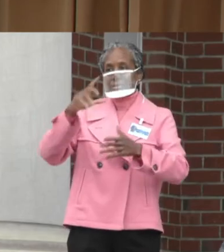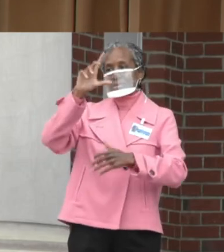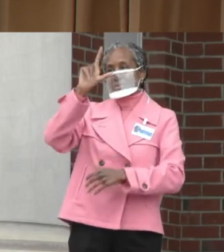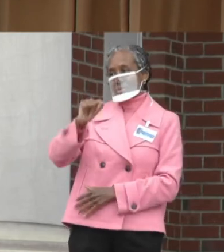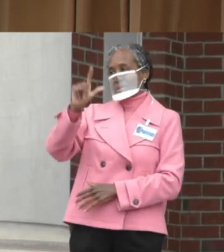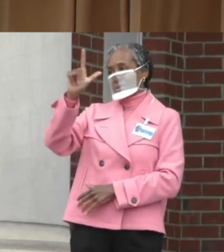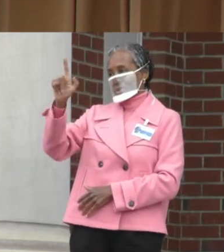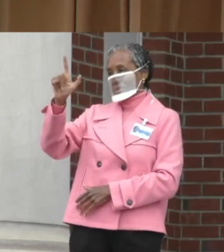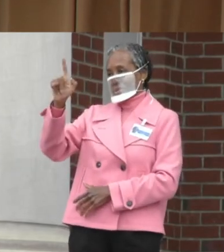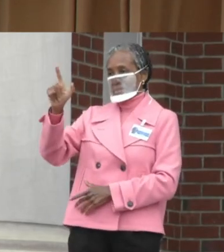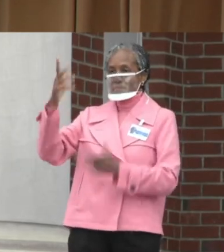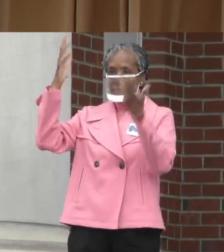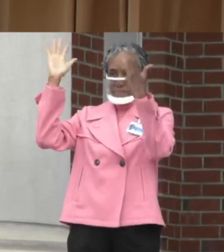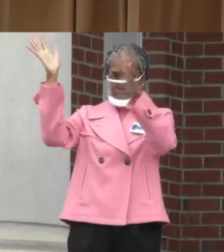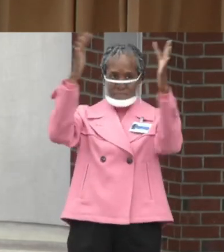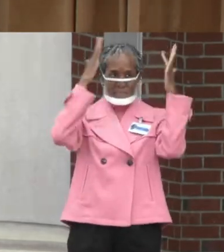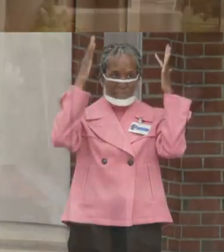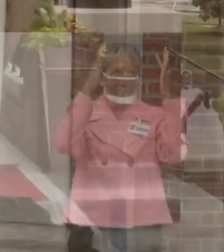2021.